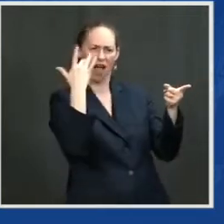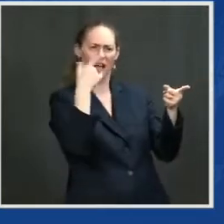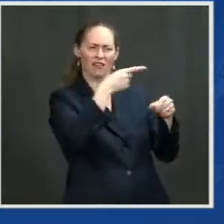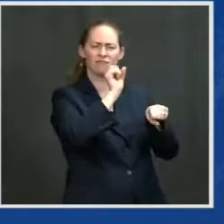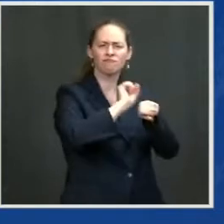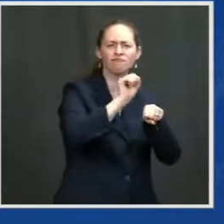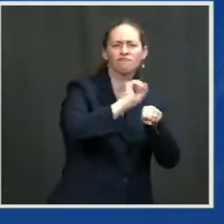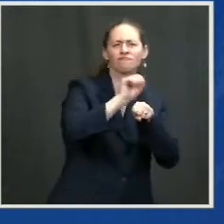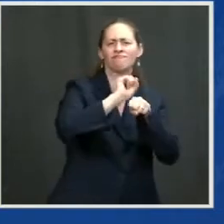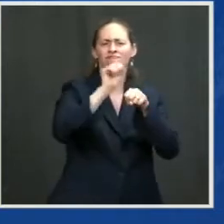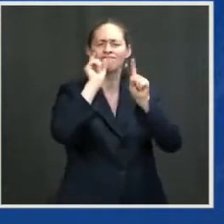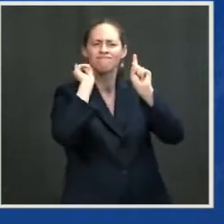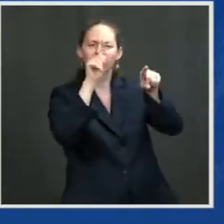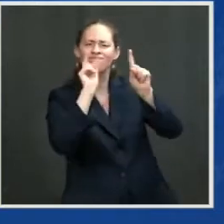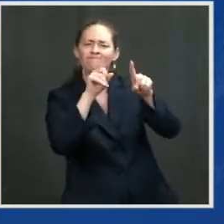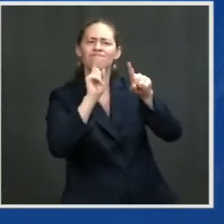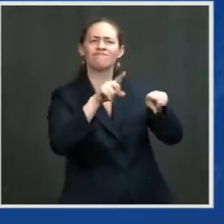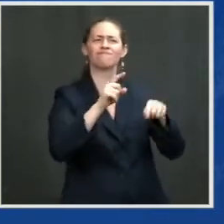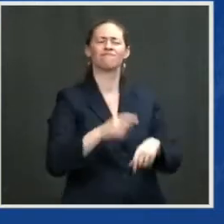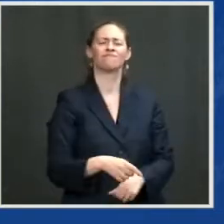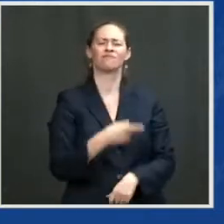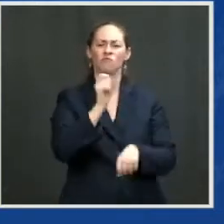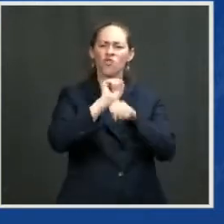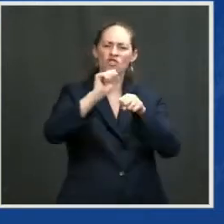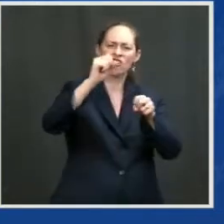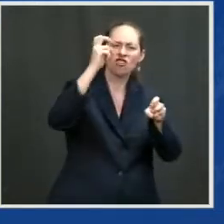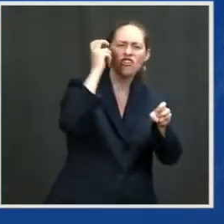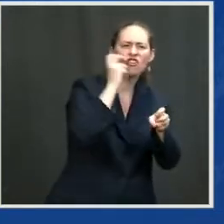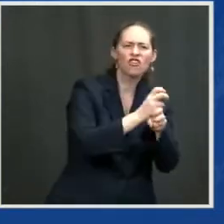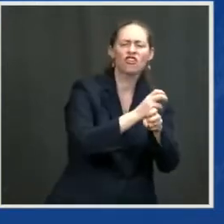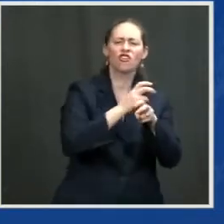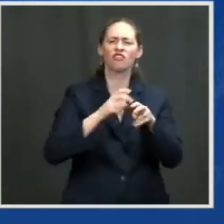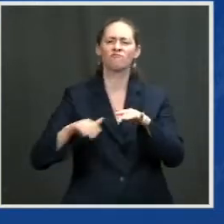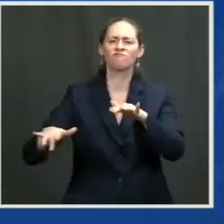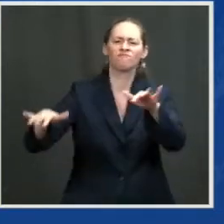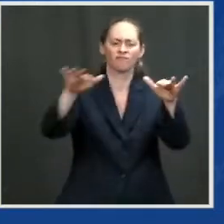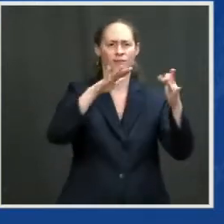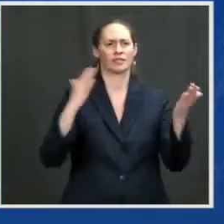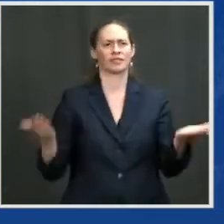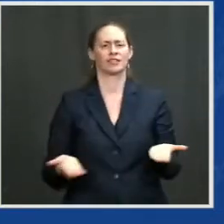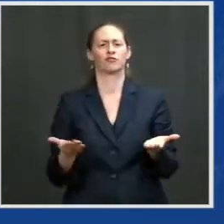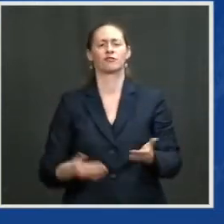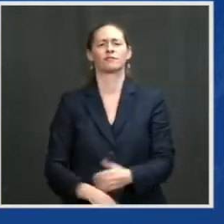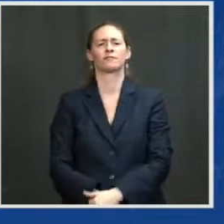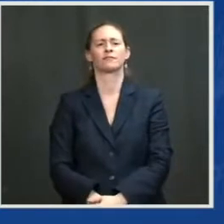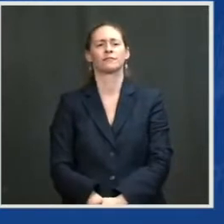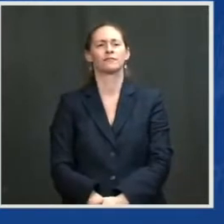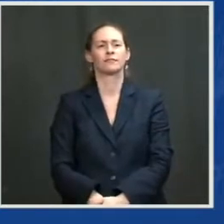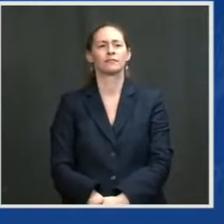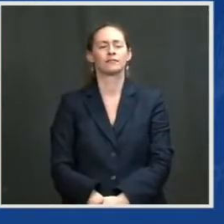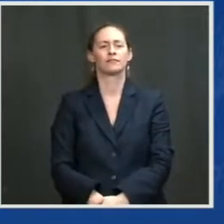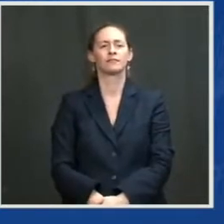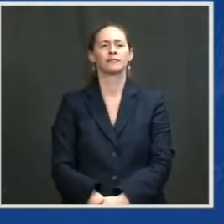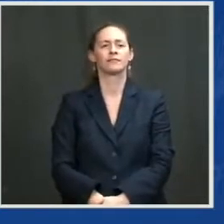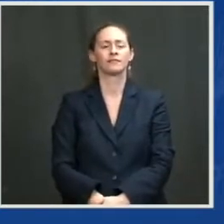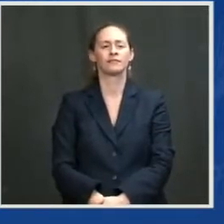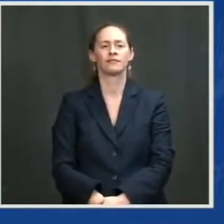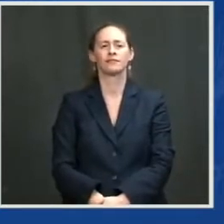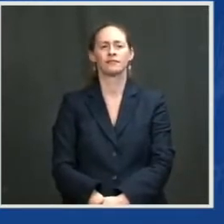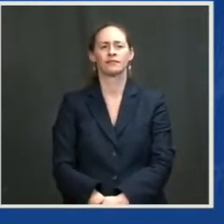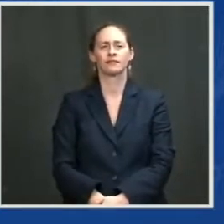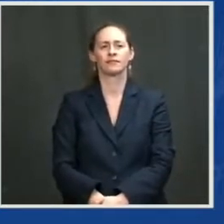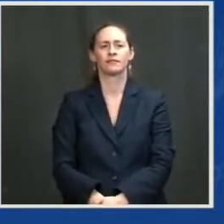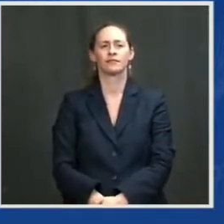rebuilding the country, and put line workers, for example, to put line workers and electricians to work laying thousands of miles of transmission